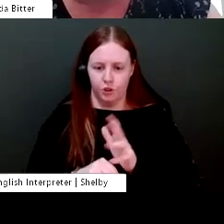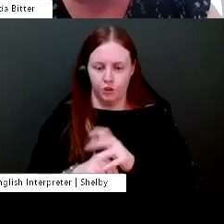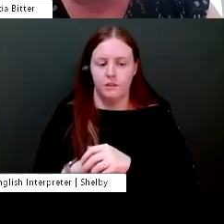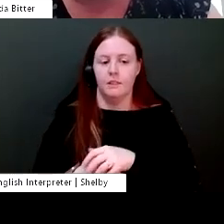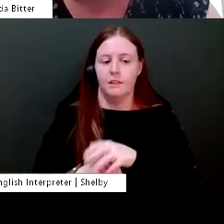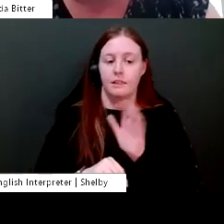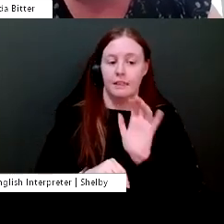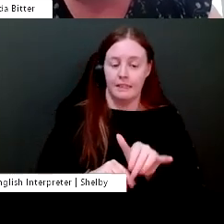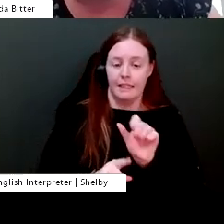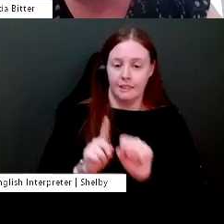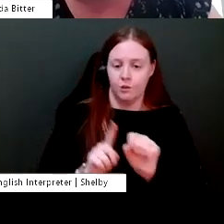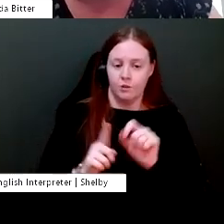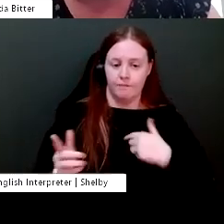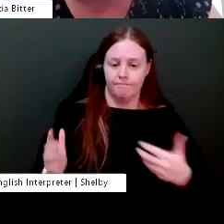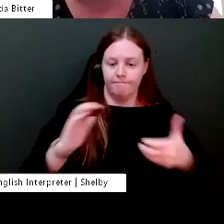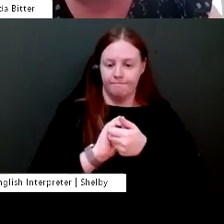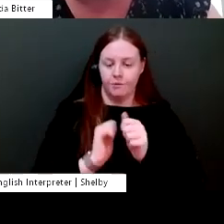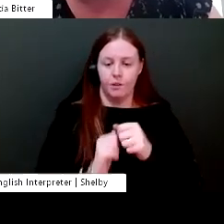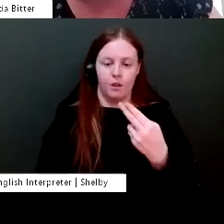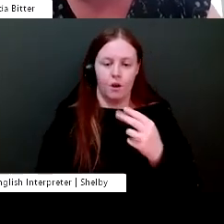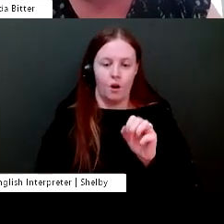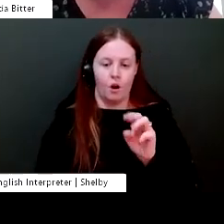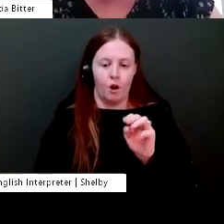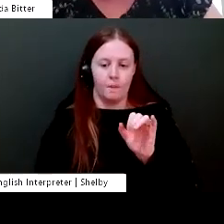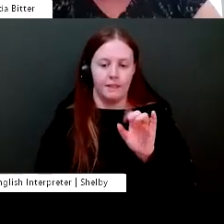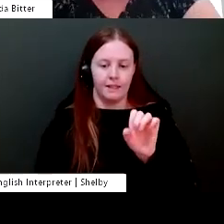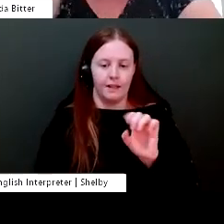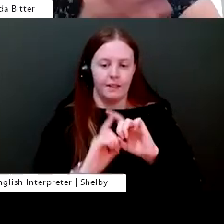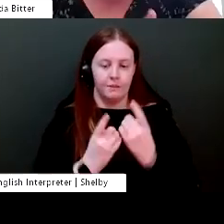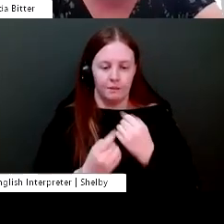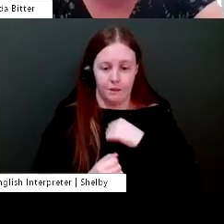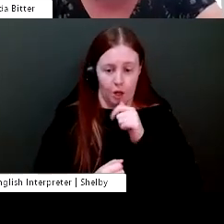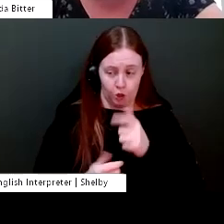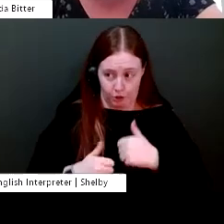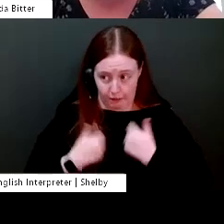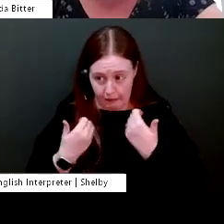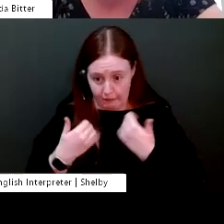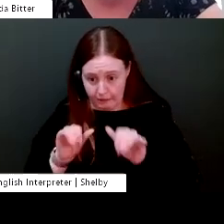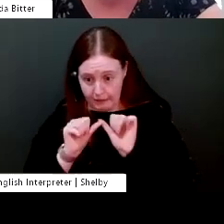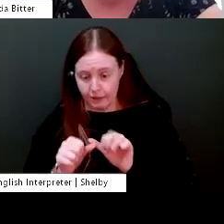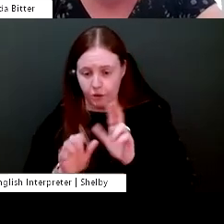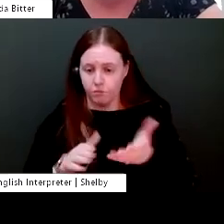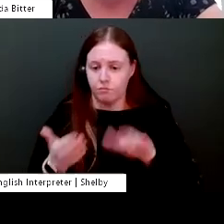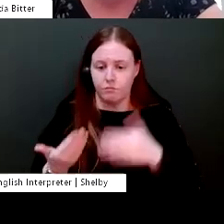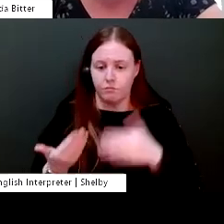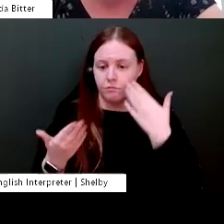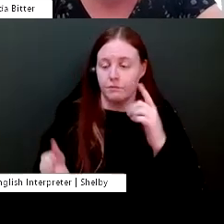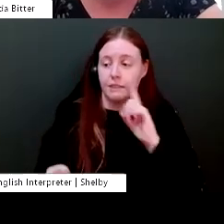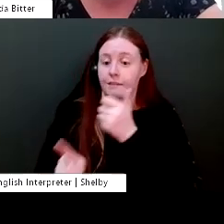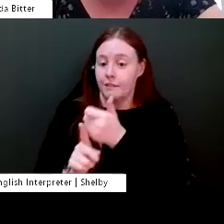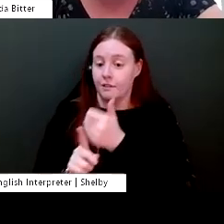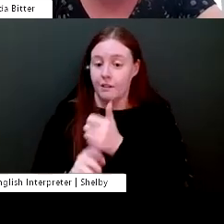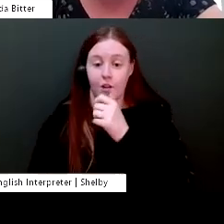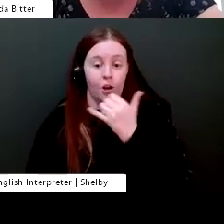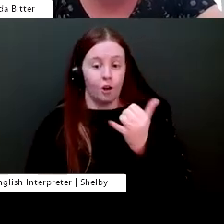teed up homicide because we weren't sure if she was going to survive or not. If he did not call 911, she likely would not have